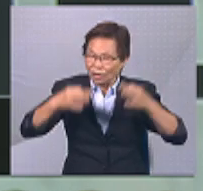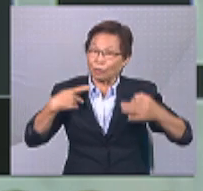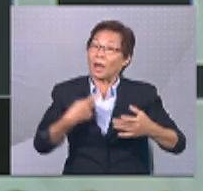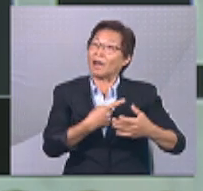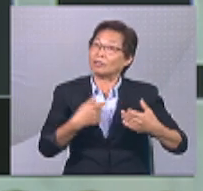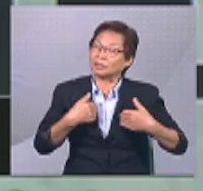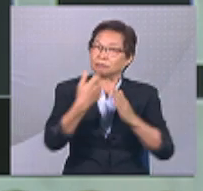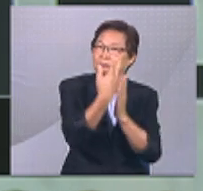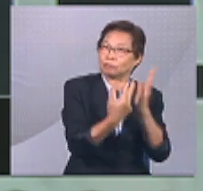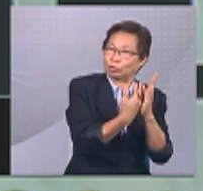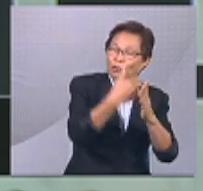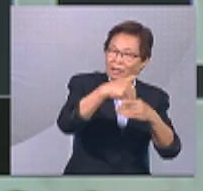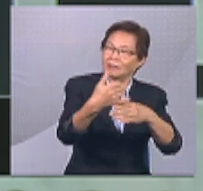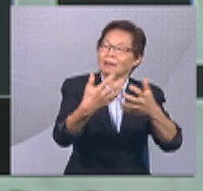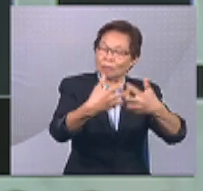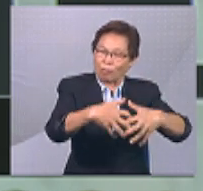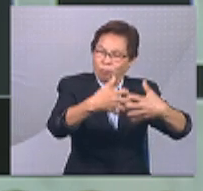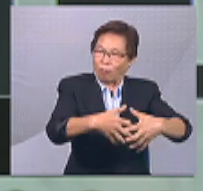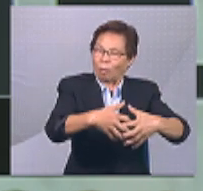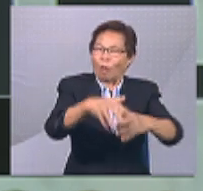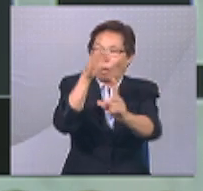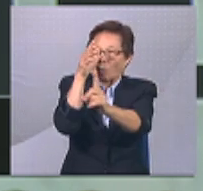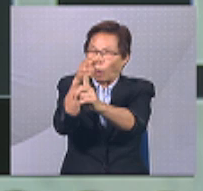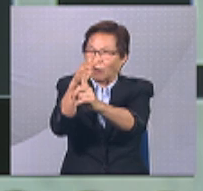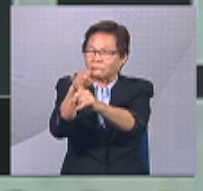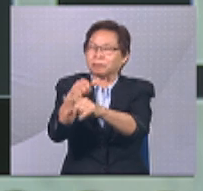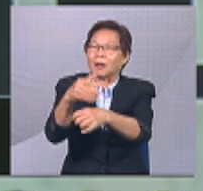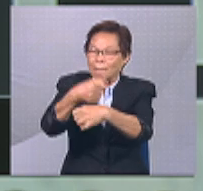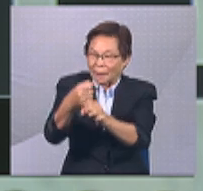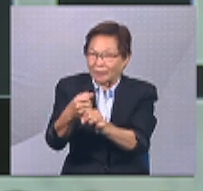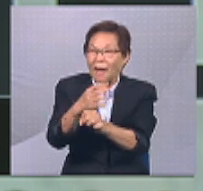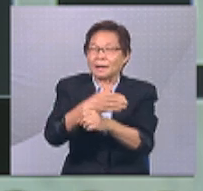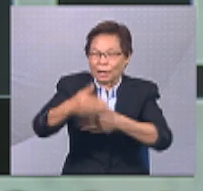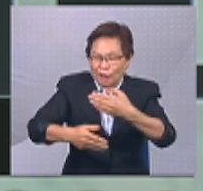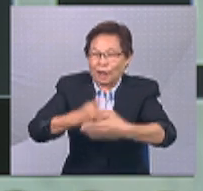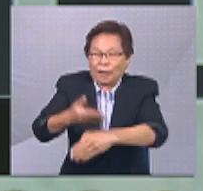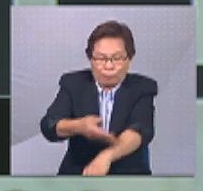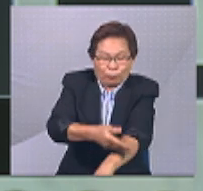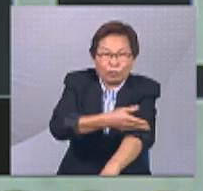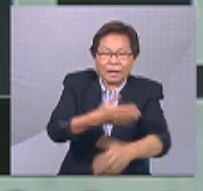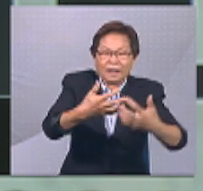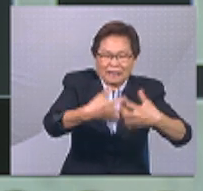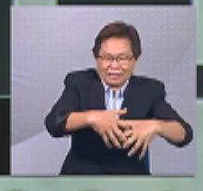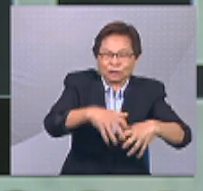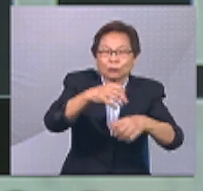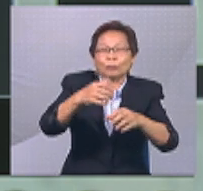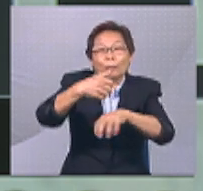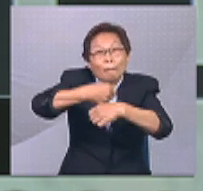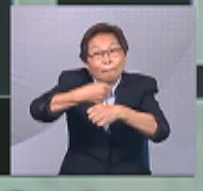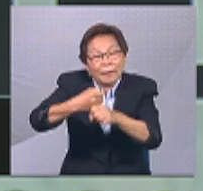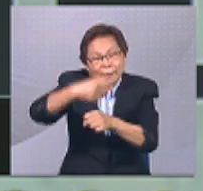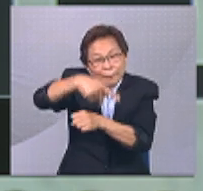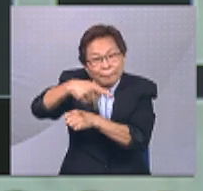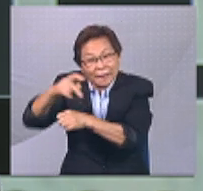and every industry can actually look into it, how best we can enhance our industry to produce the PPE. And then we also